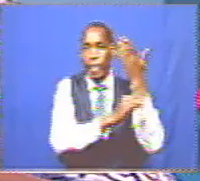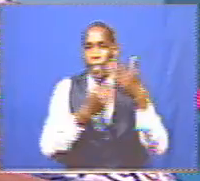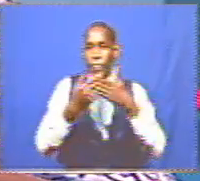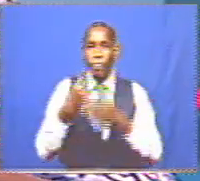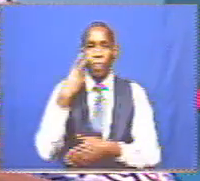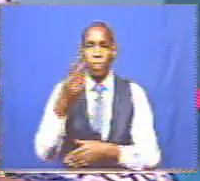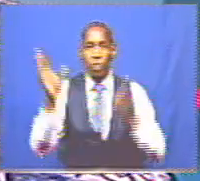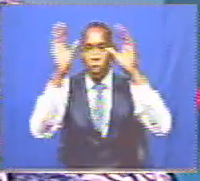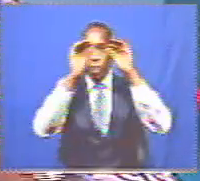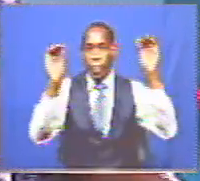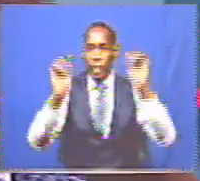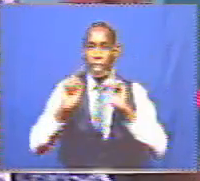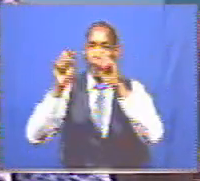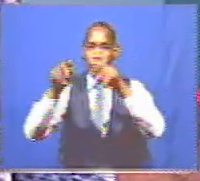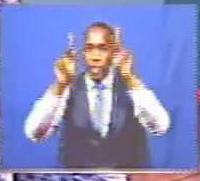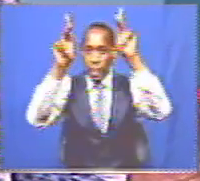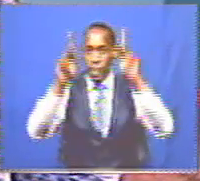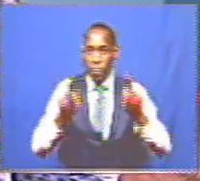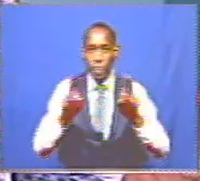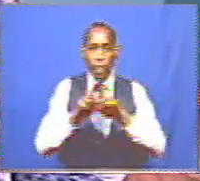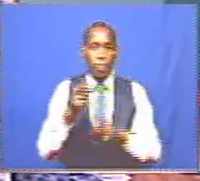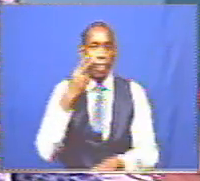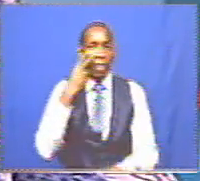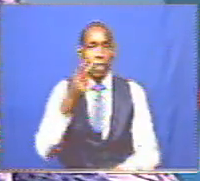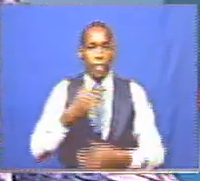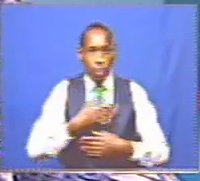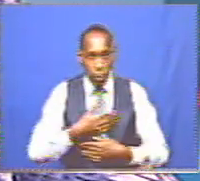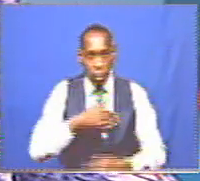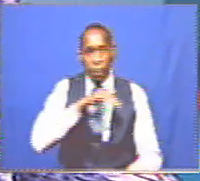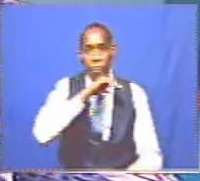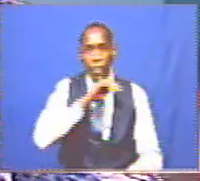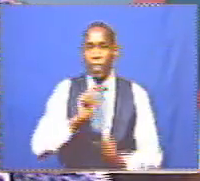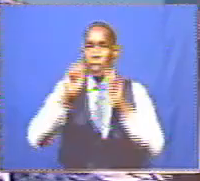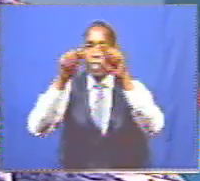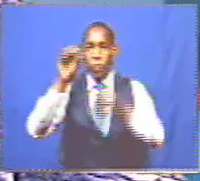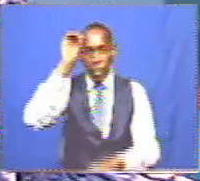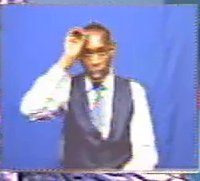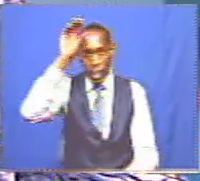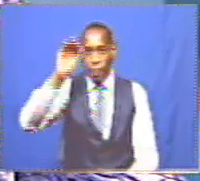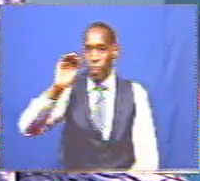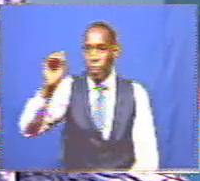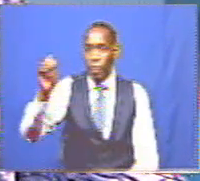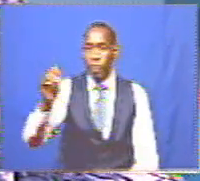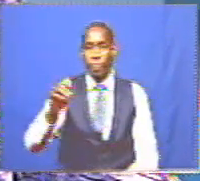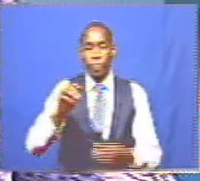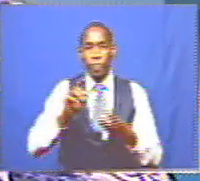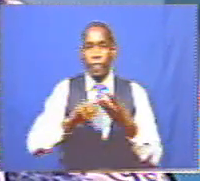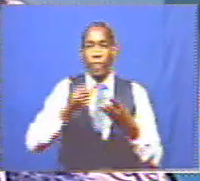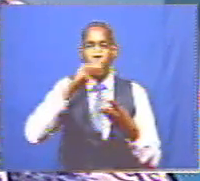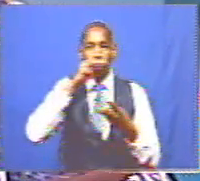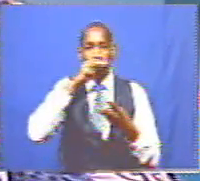president was in Kisumu. We've seen the Right Honorable Prime Minister in Kiambu County. Musalia Mudavadi